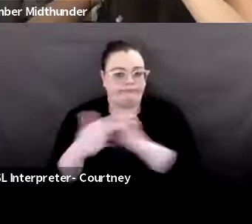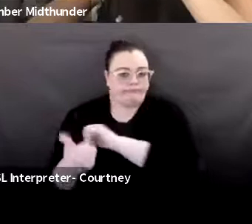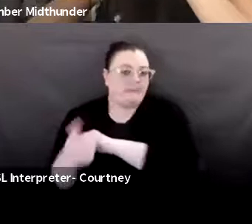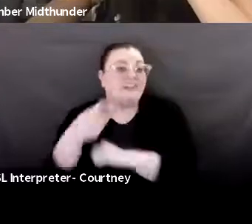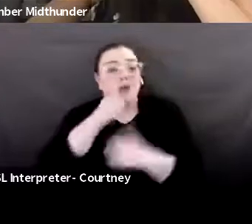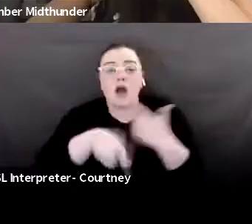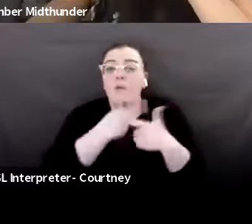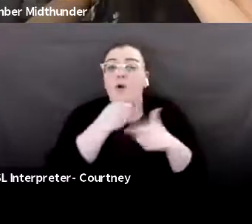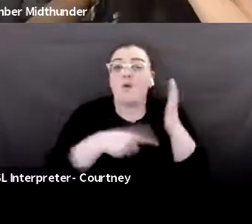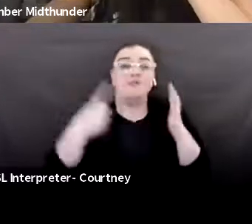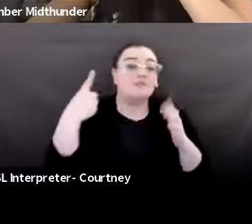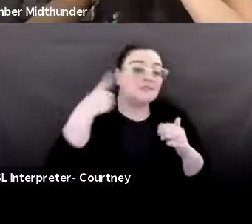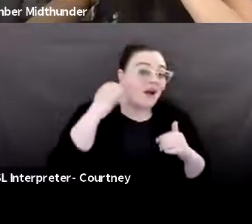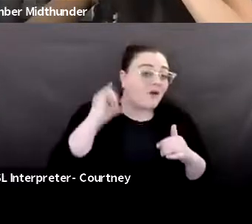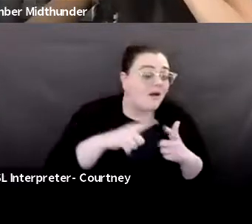look like. Think about